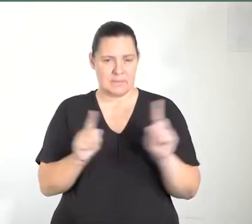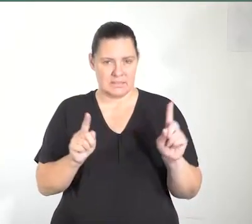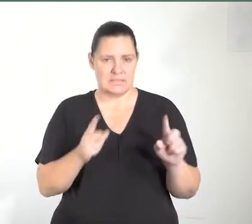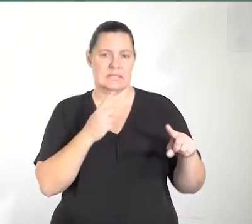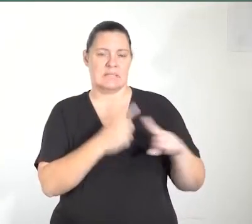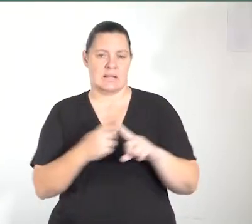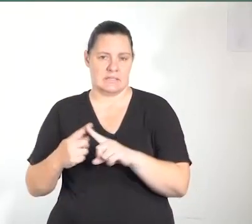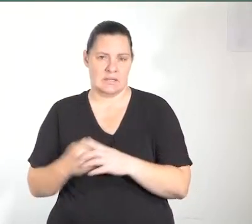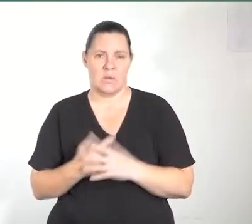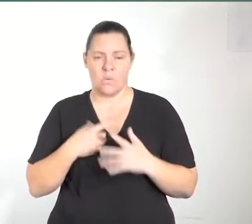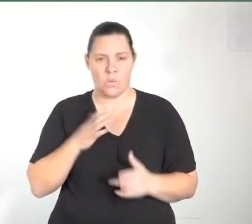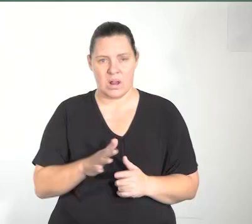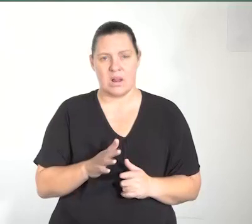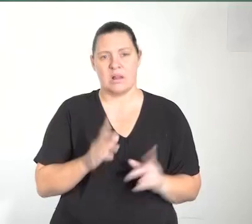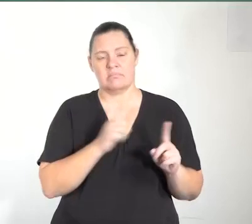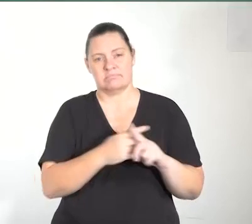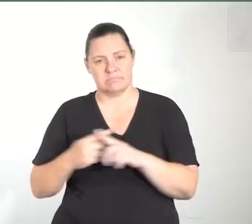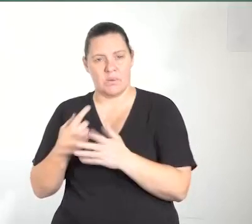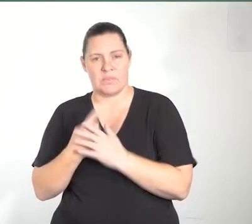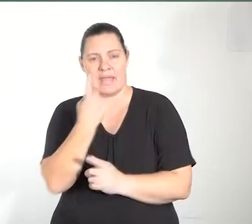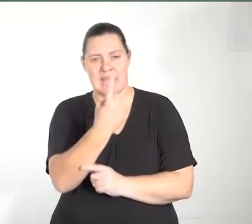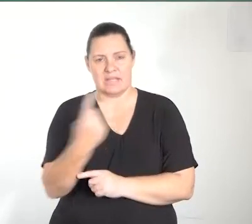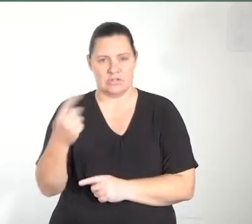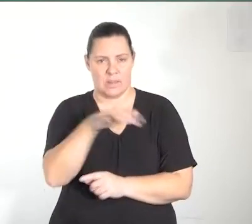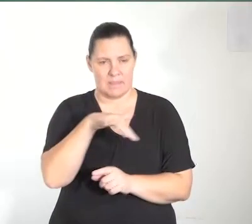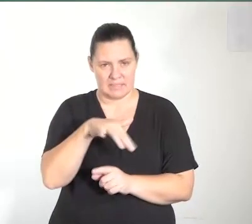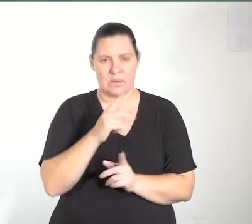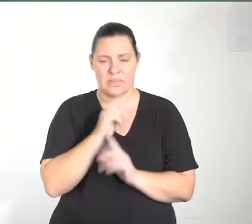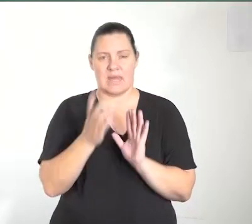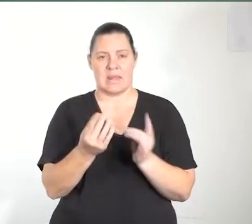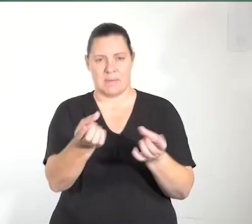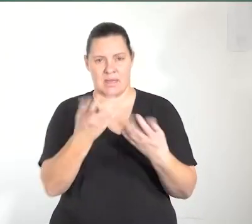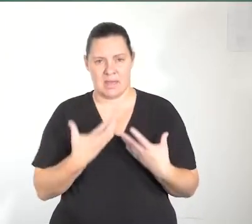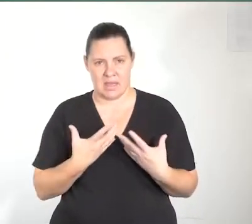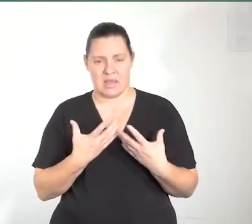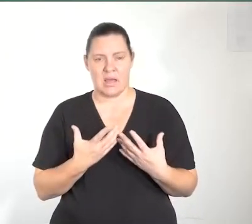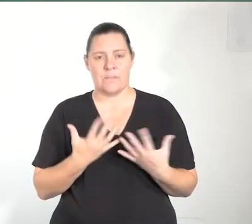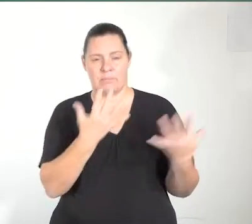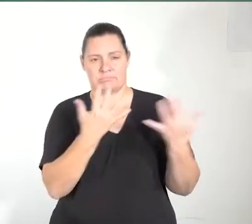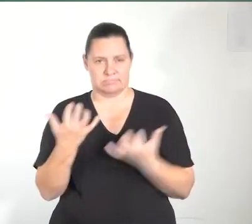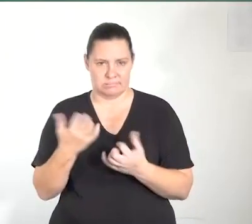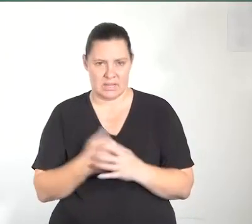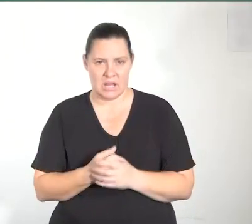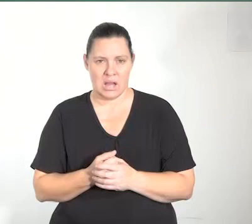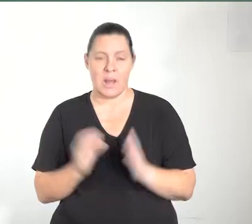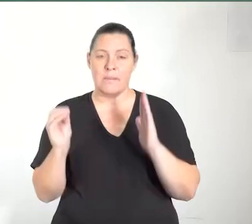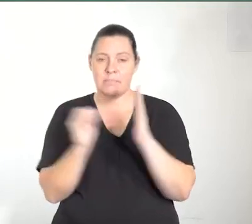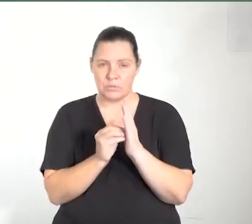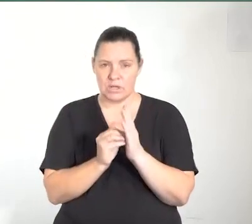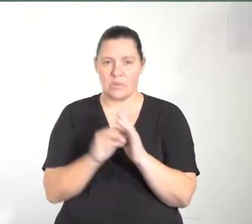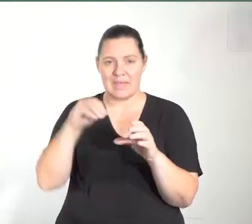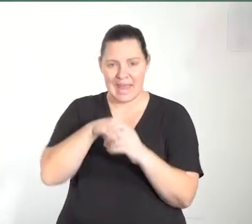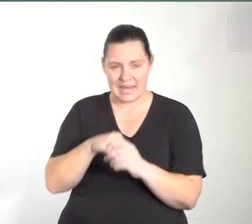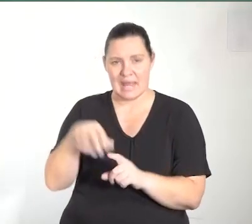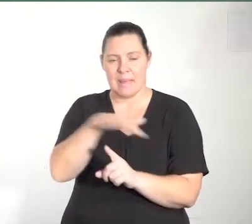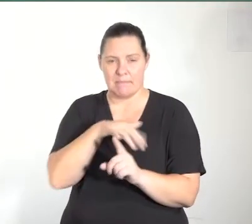we are multiplying. We are going to multiply each place value with the number that we've been given to multiply. Remember to write the answer